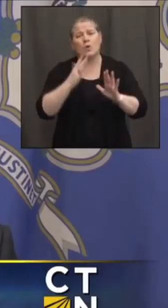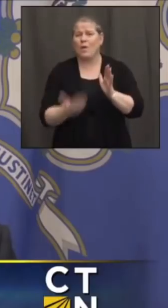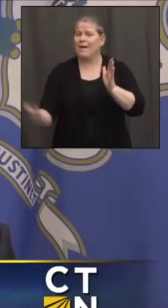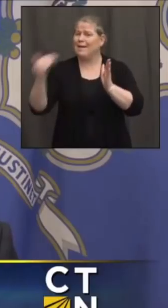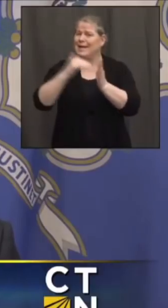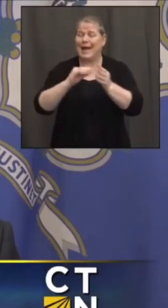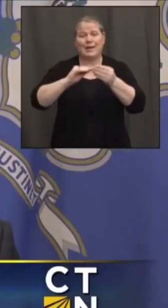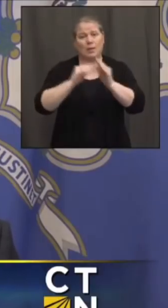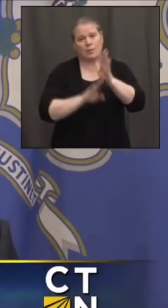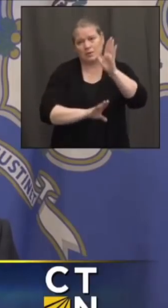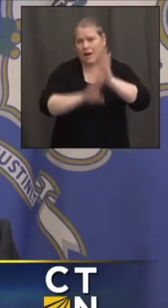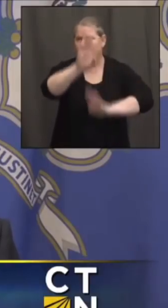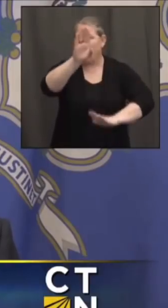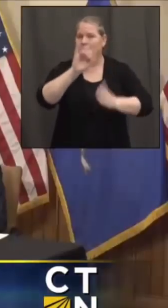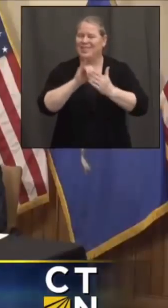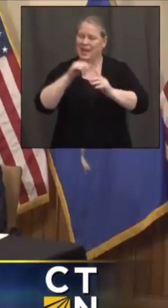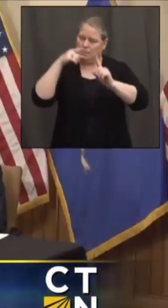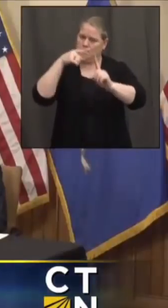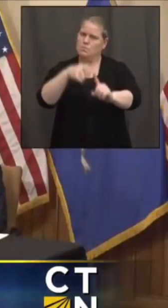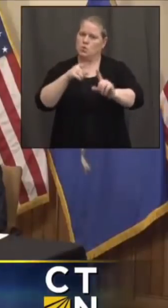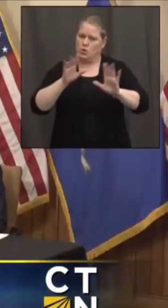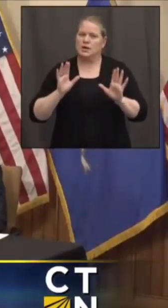now.